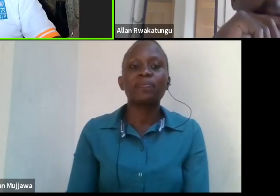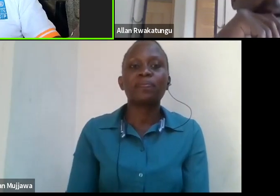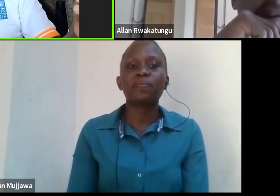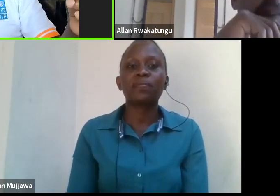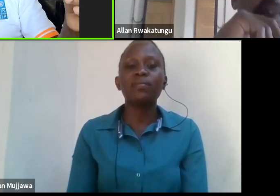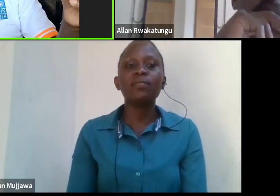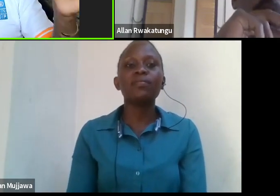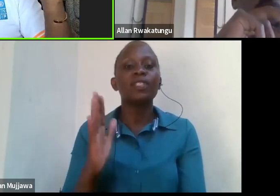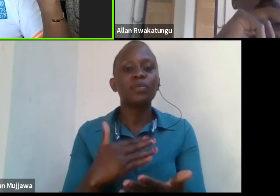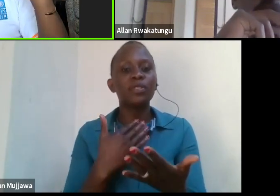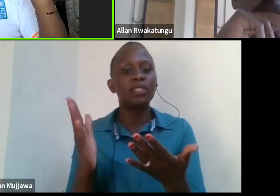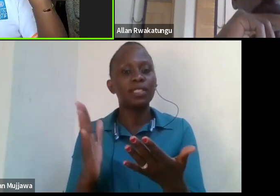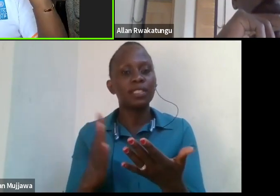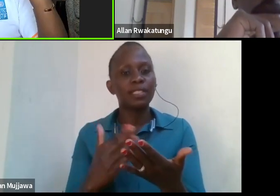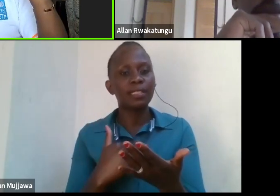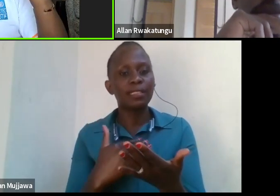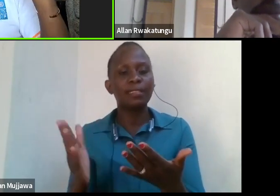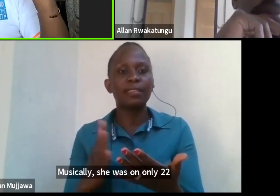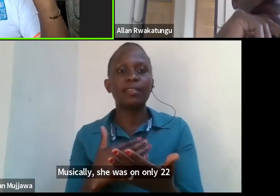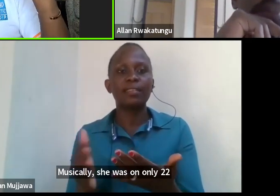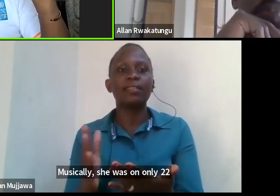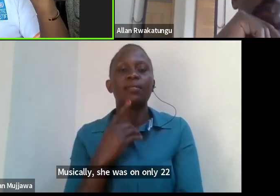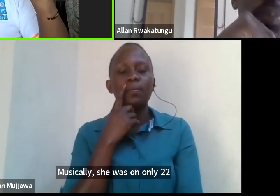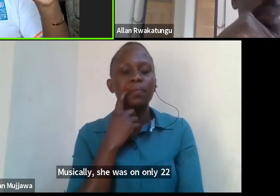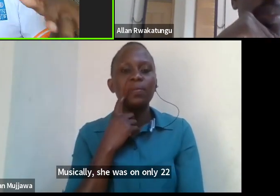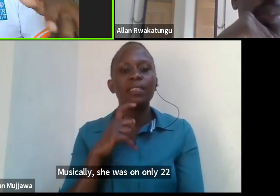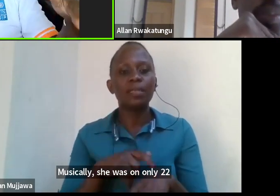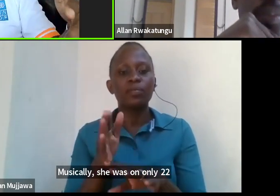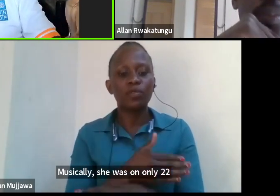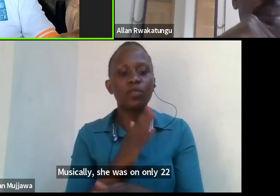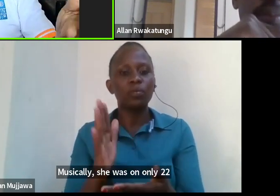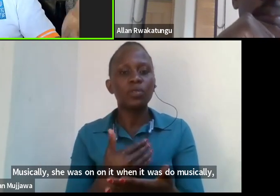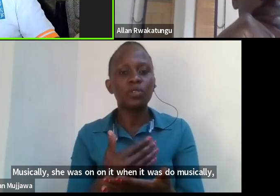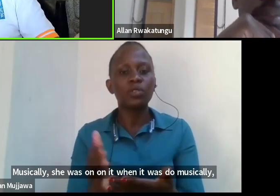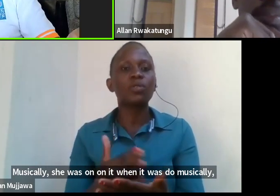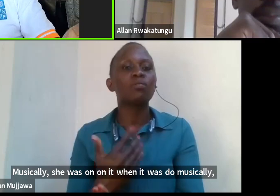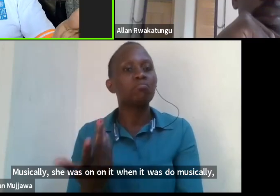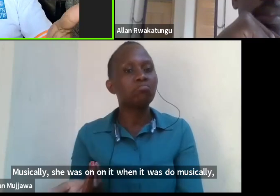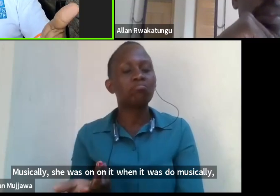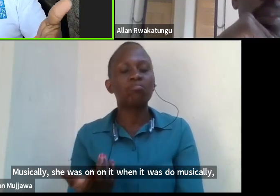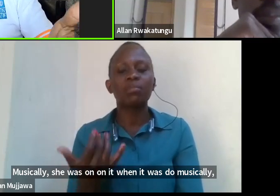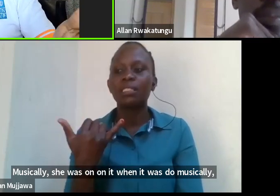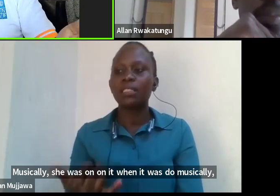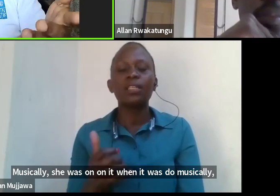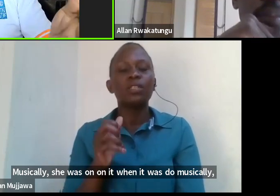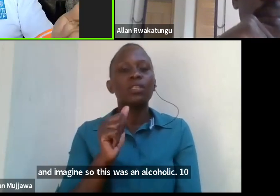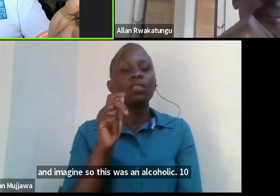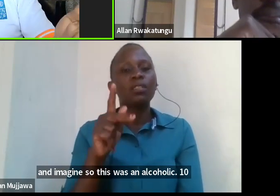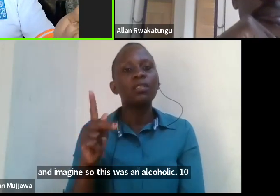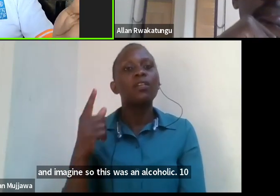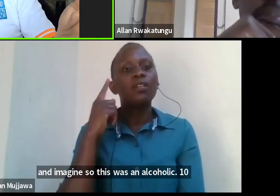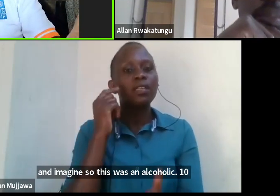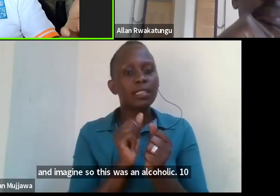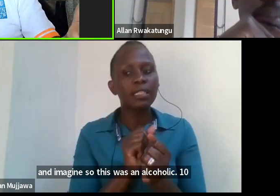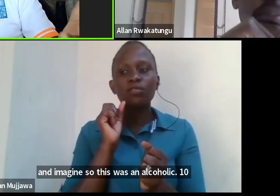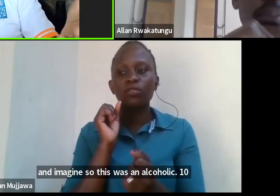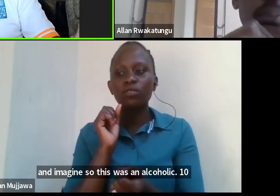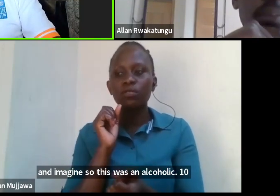Musical.ly. She was on it when it was still Musical.ly. Can you imagine? So this was an app for like 10, 15,